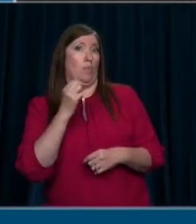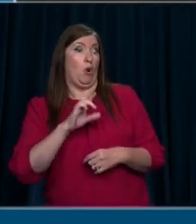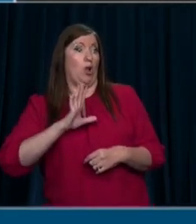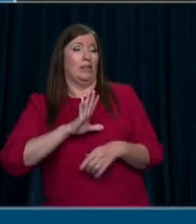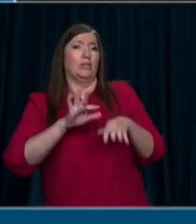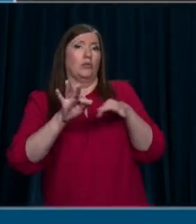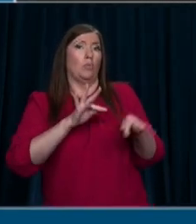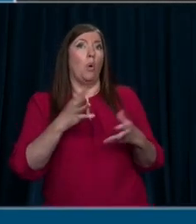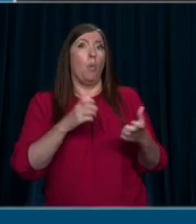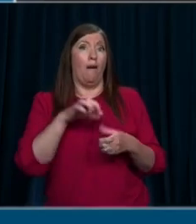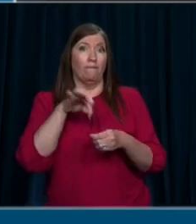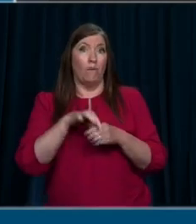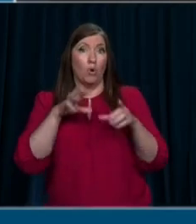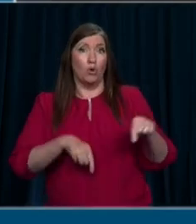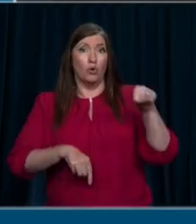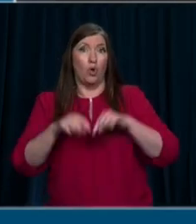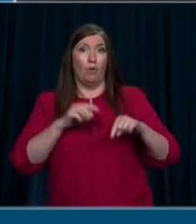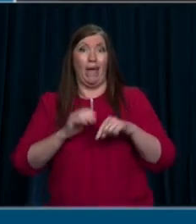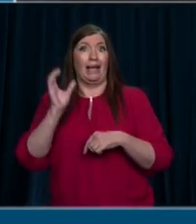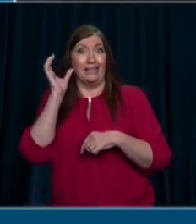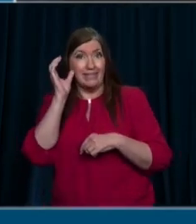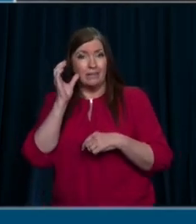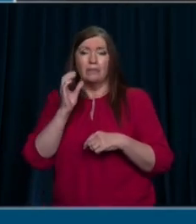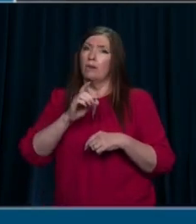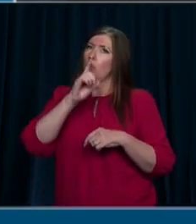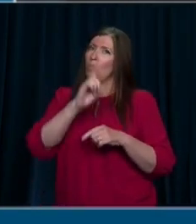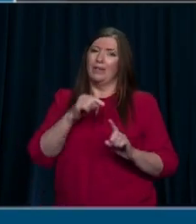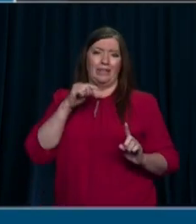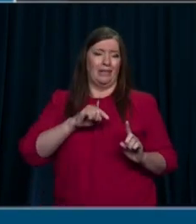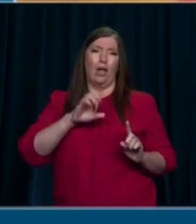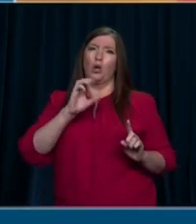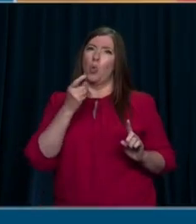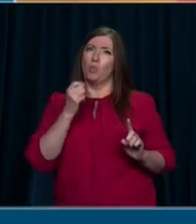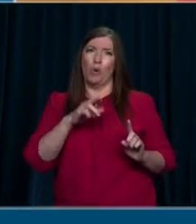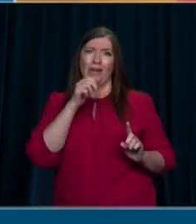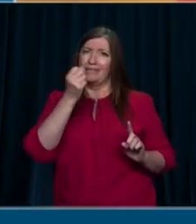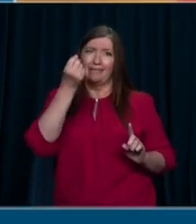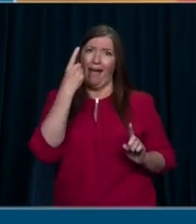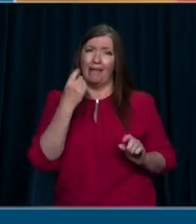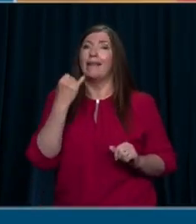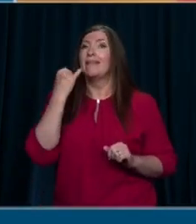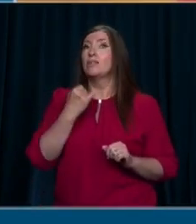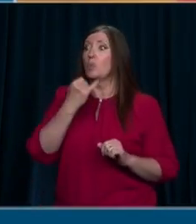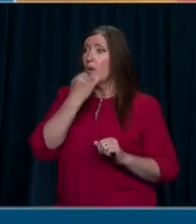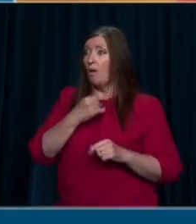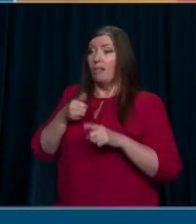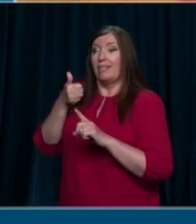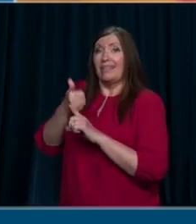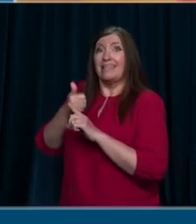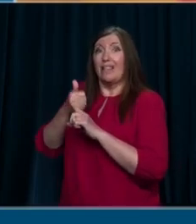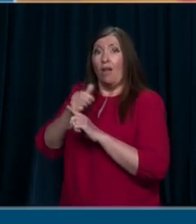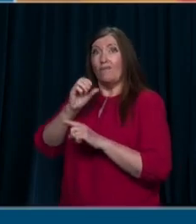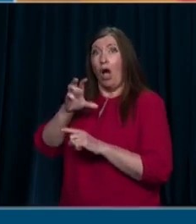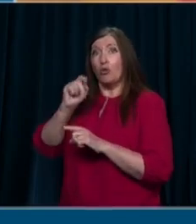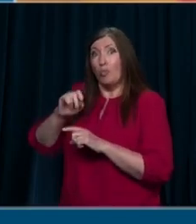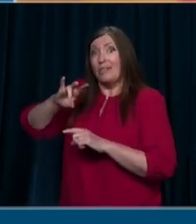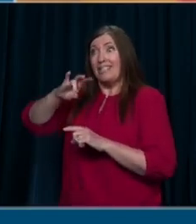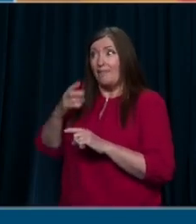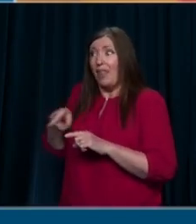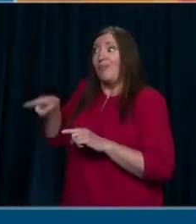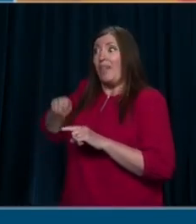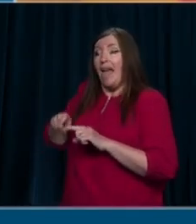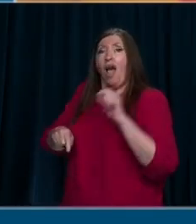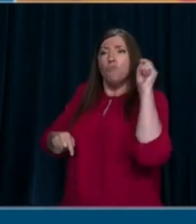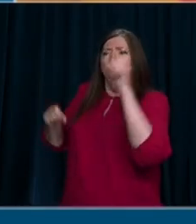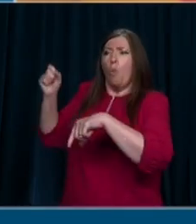really go back and listen to that, because ultimately he just doesn't get it. Israel was attacked on October 7, which none of